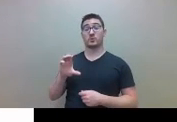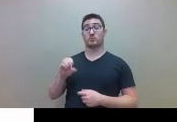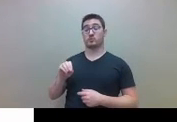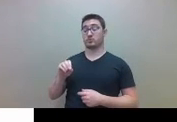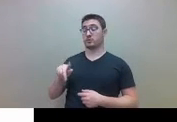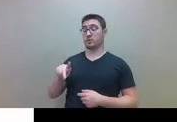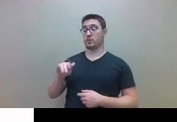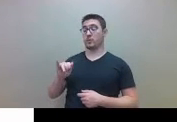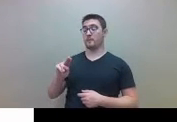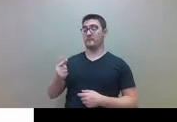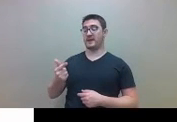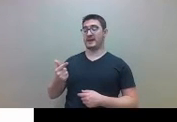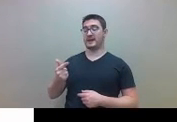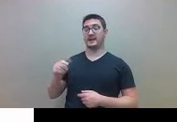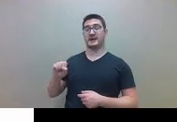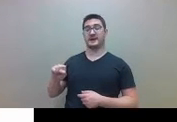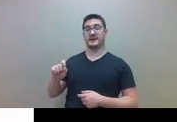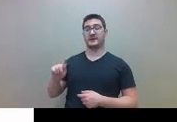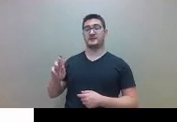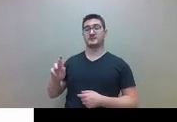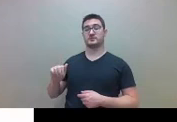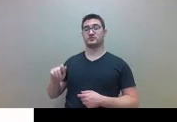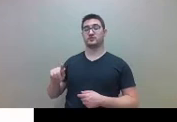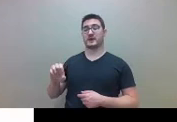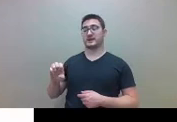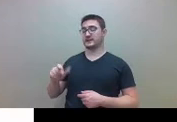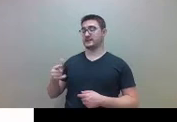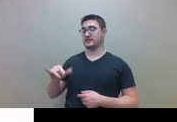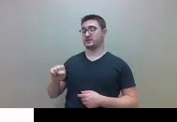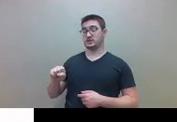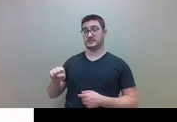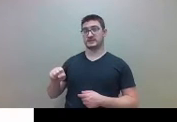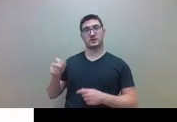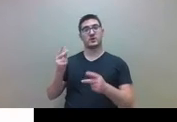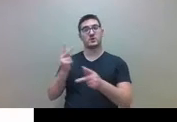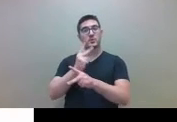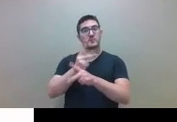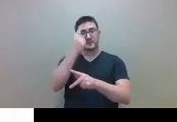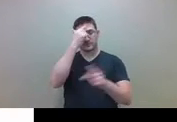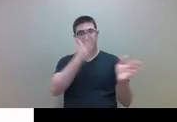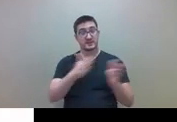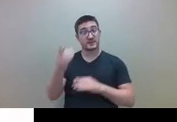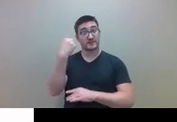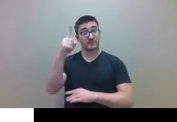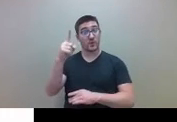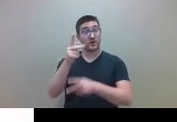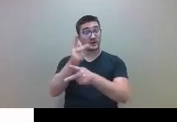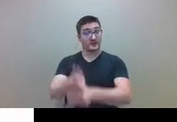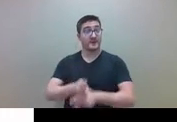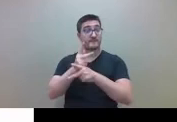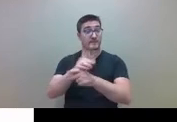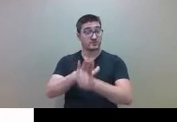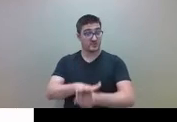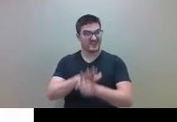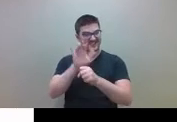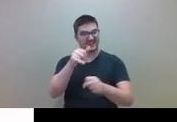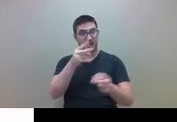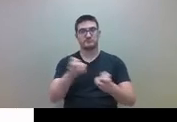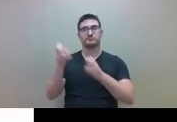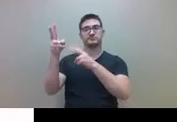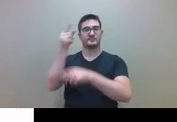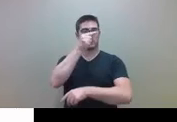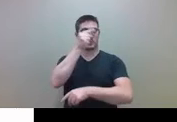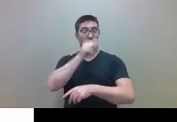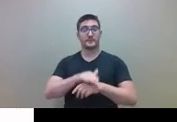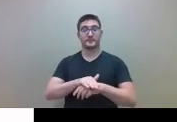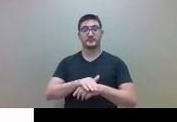for caregiver stress. It will populate all of these things. And what we'll do, Anna, is we have your fantastic presentation and we will make